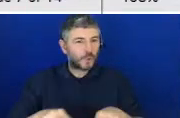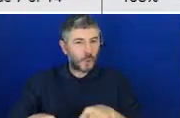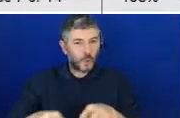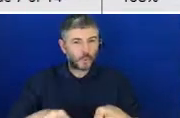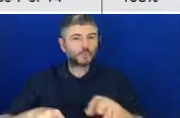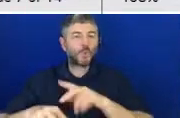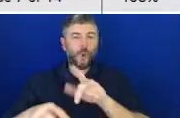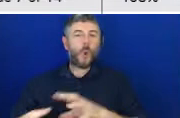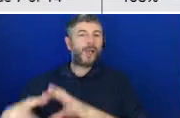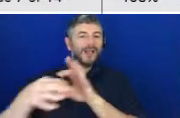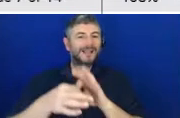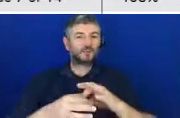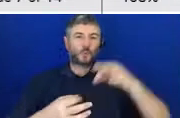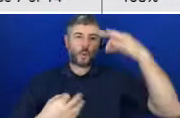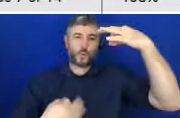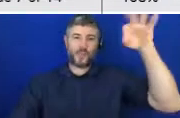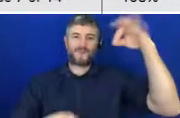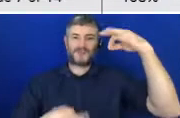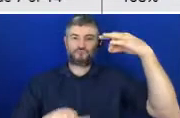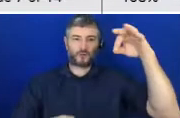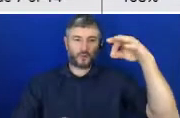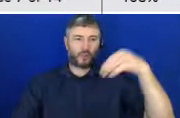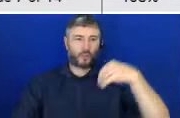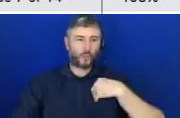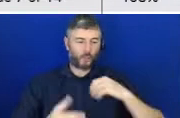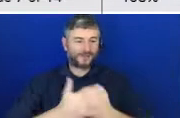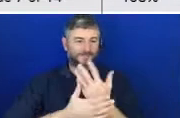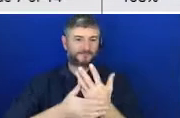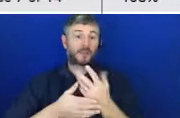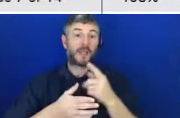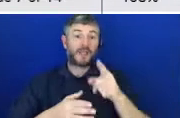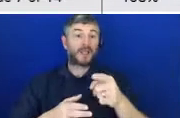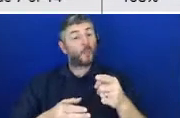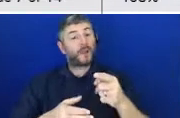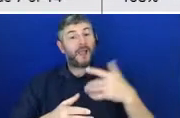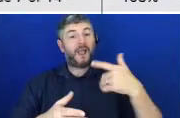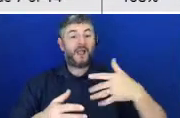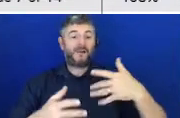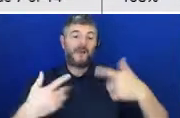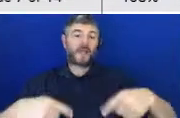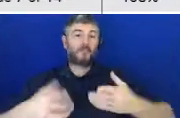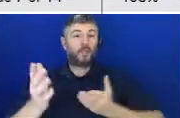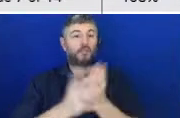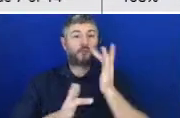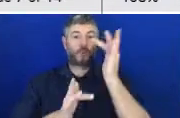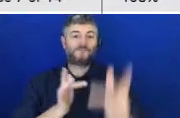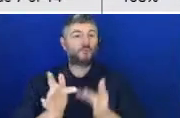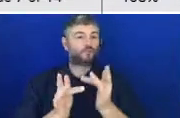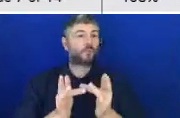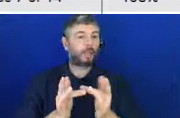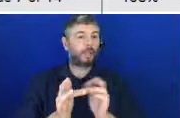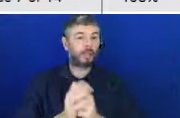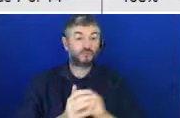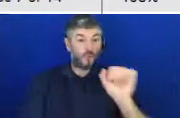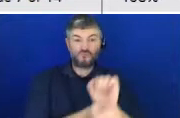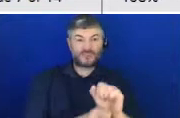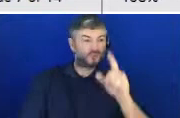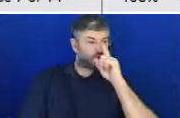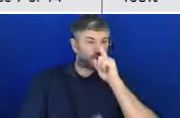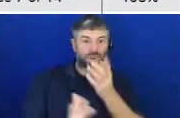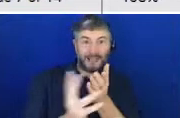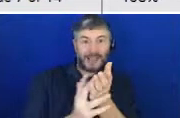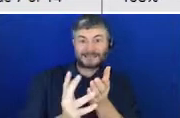that we developed, and they were made available through the virtual campus. And this is something that prisoners can access in